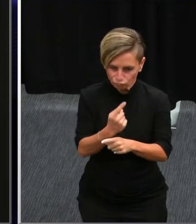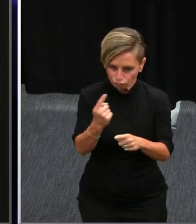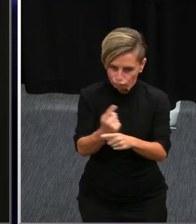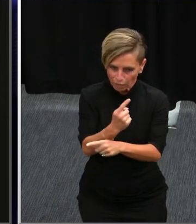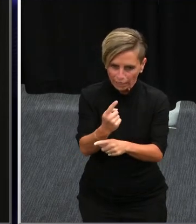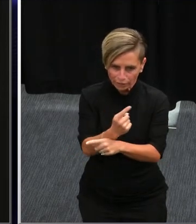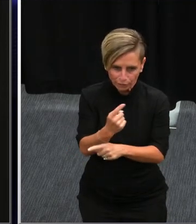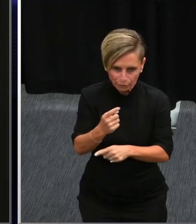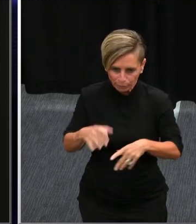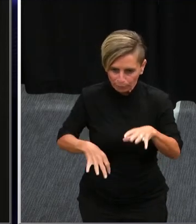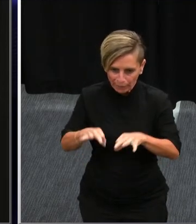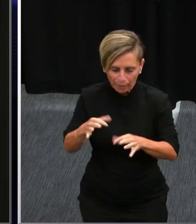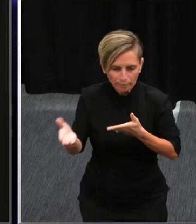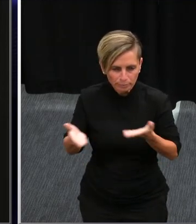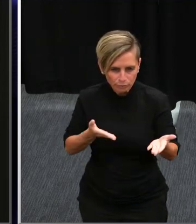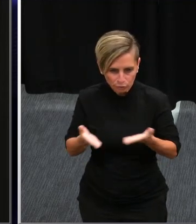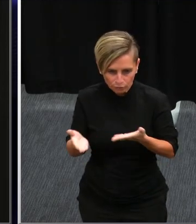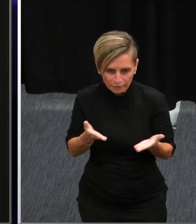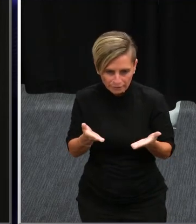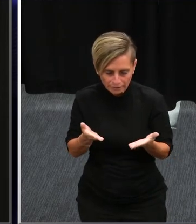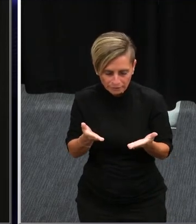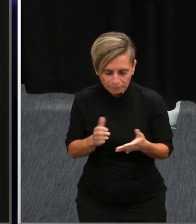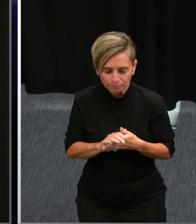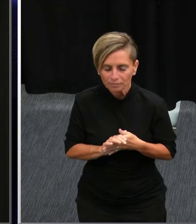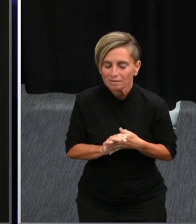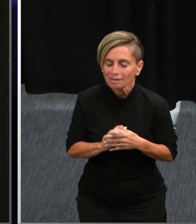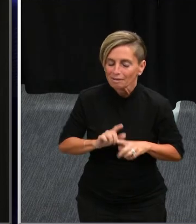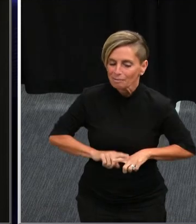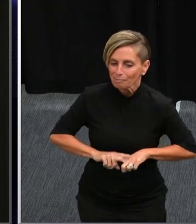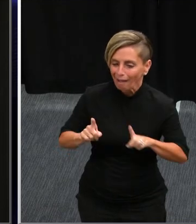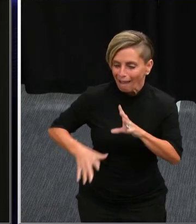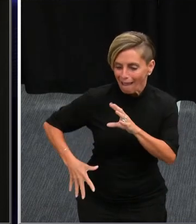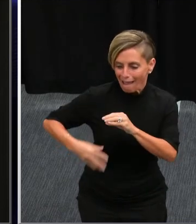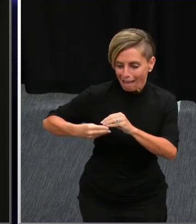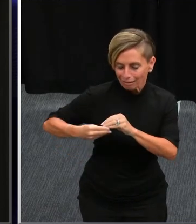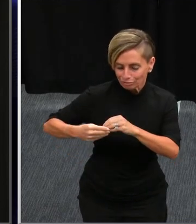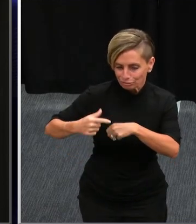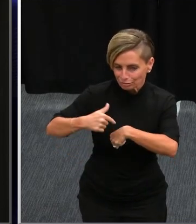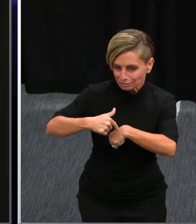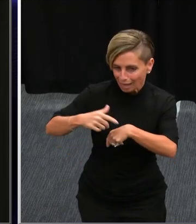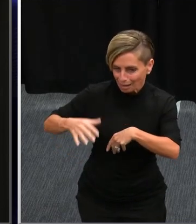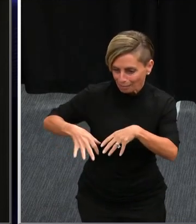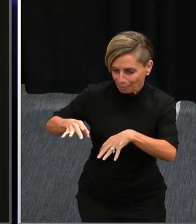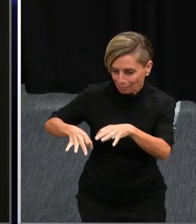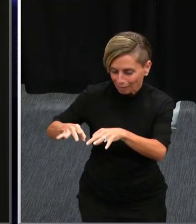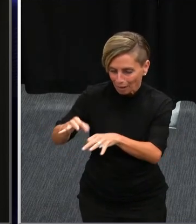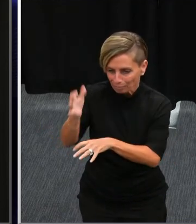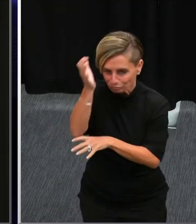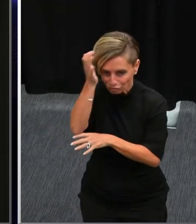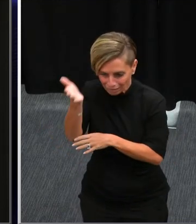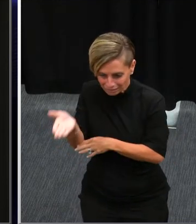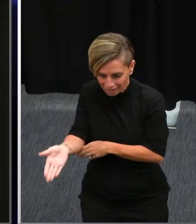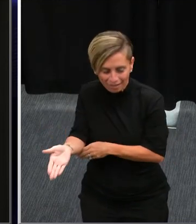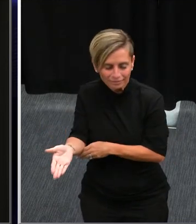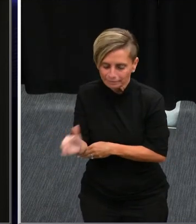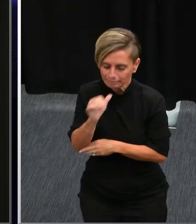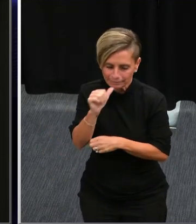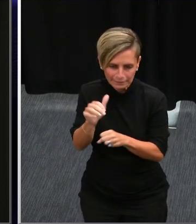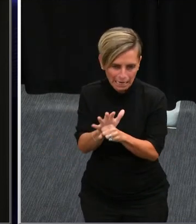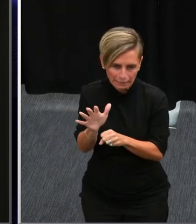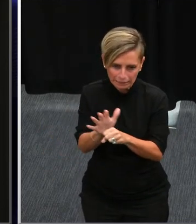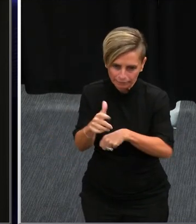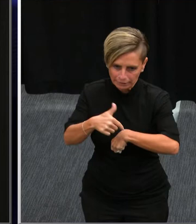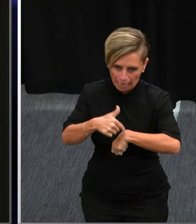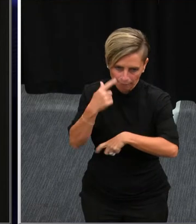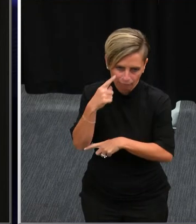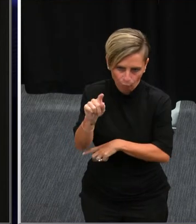if that's your pickup day. But we do not have time to do the extra pickups that many of the debris trimming activities